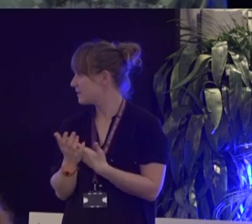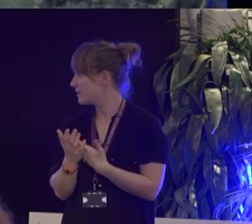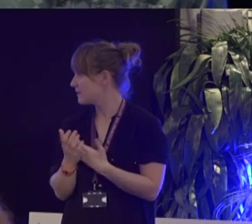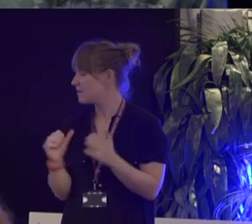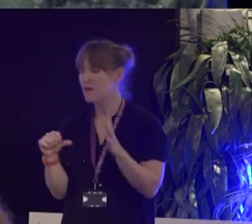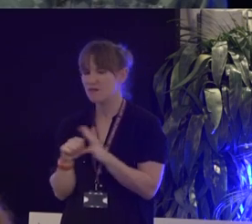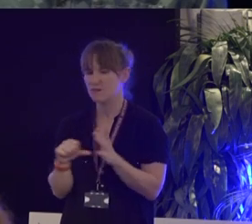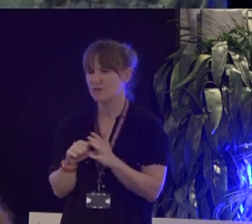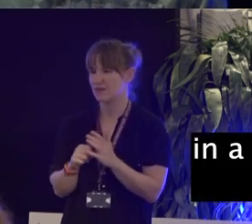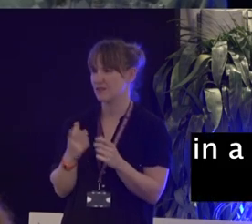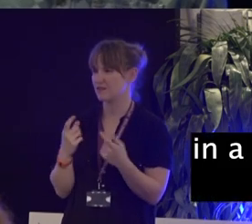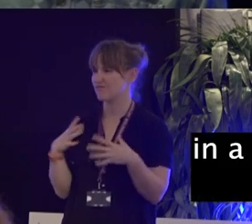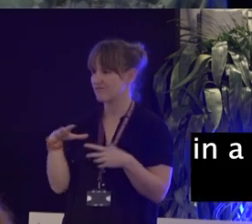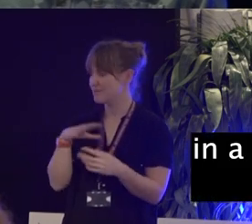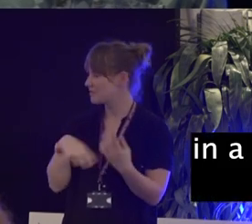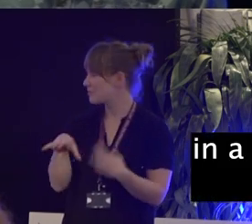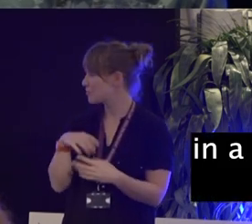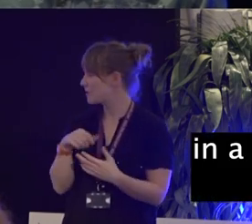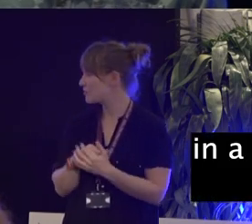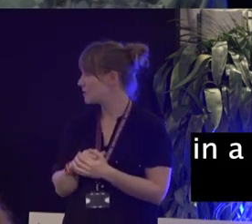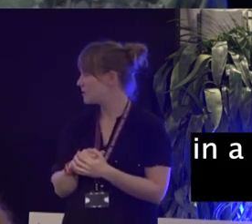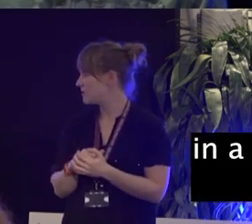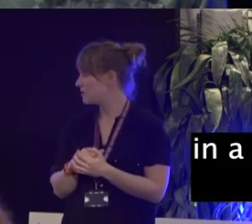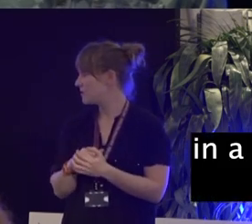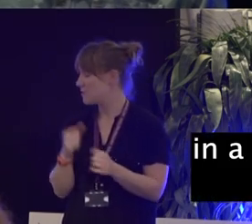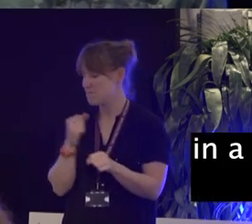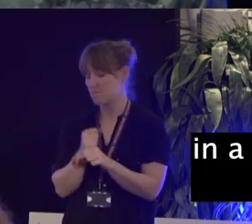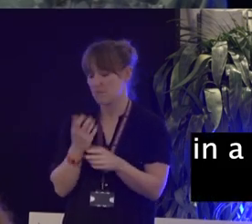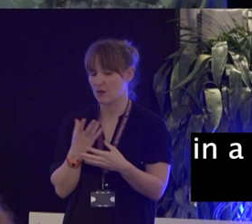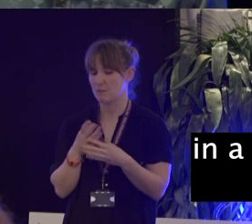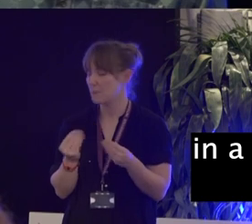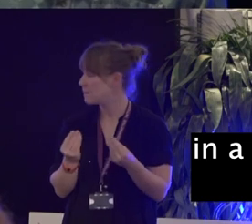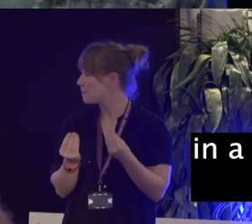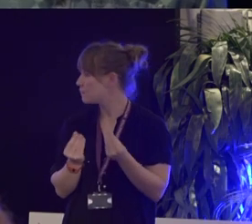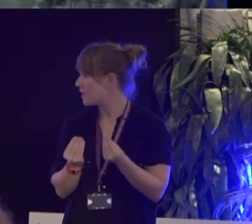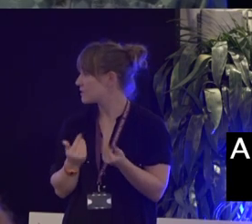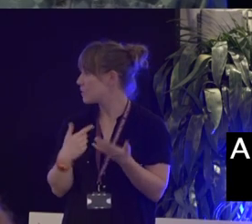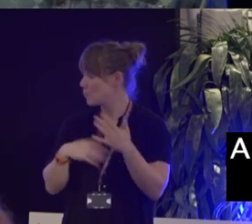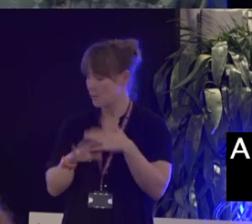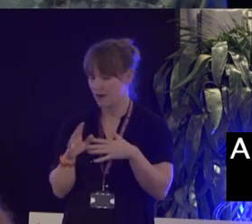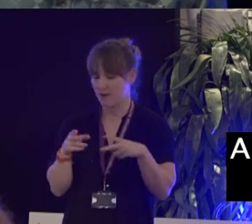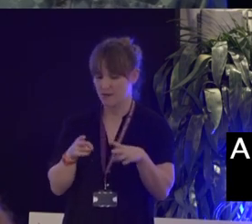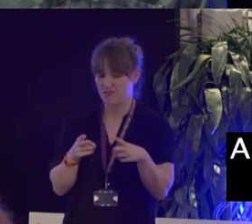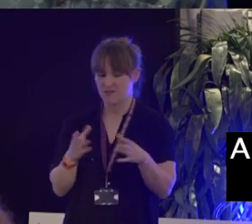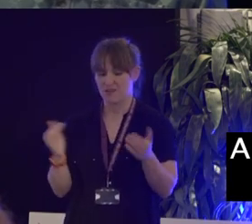hard circumstances in a medium that's about gathering people in space, you know.